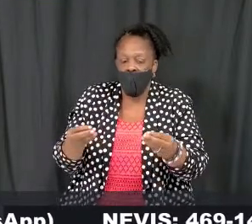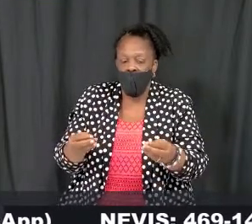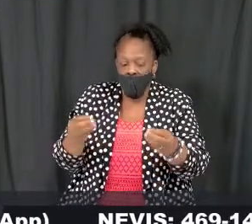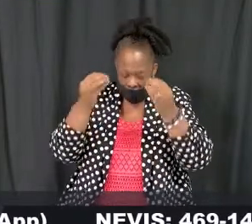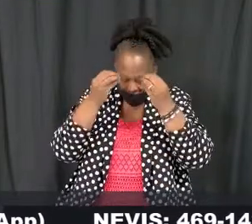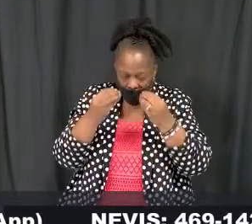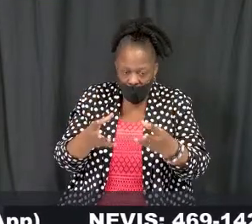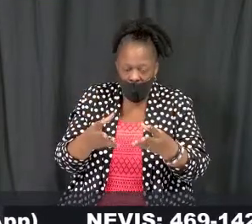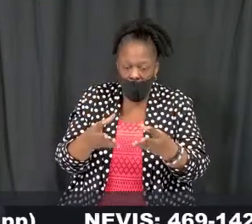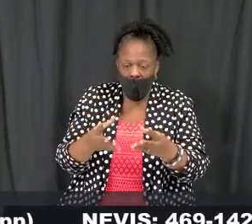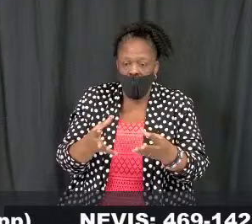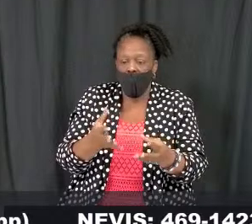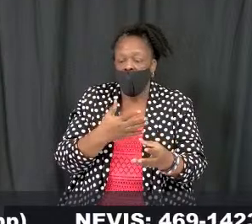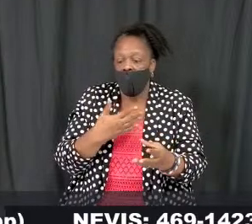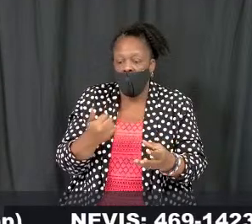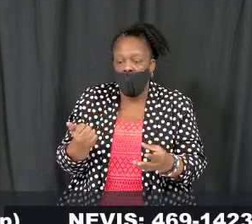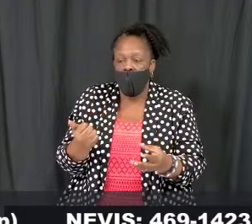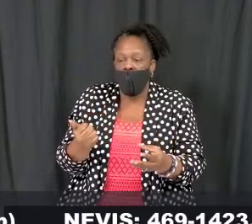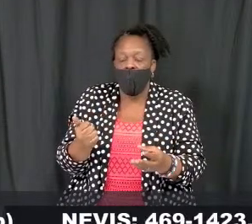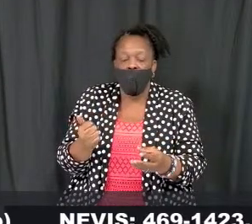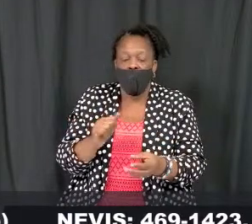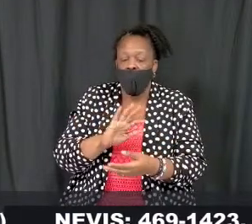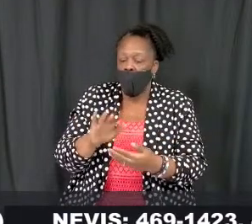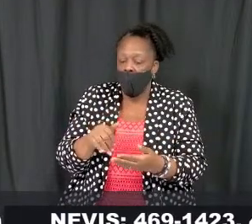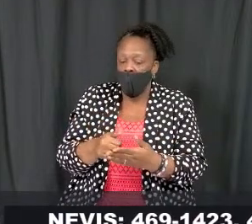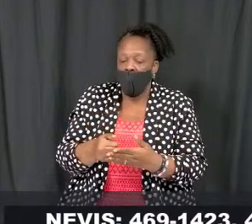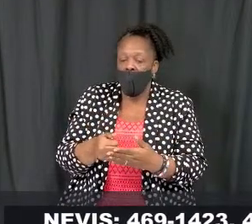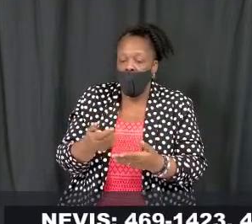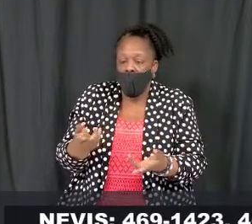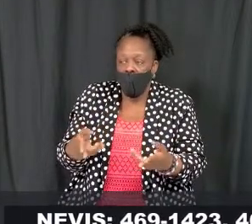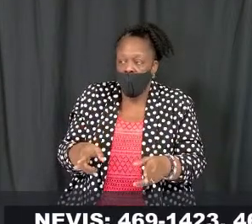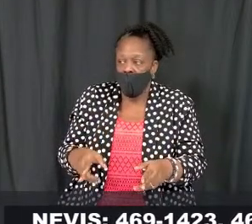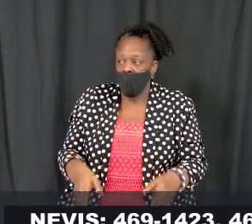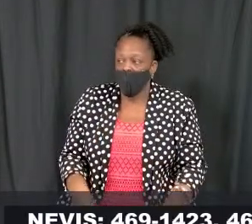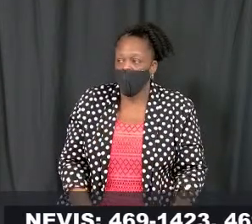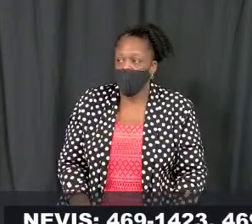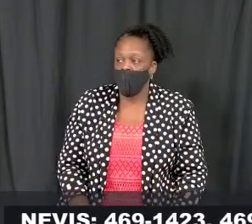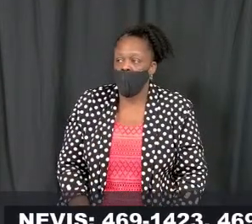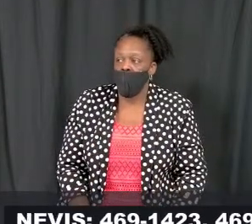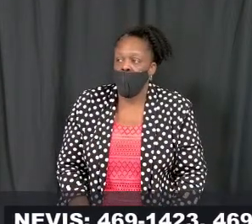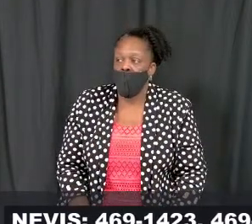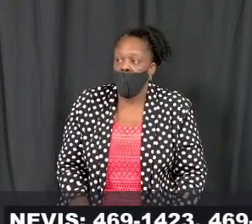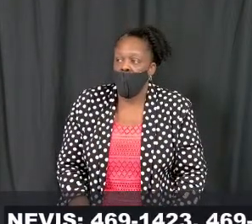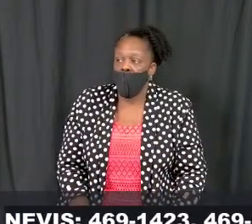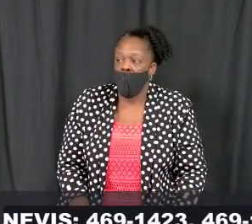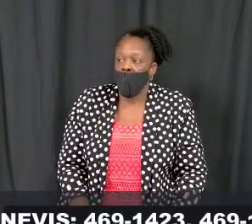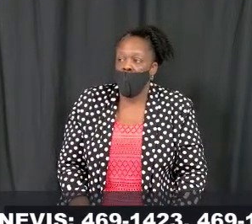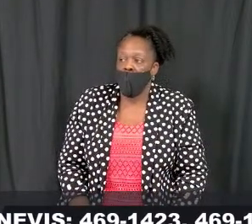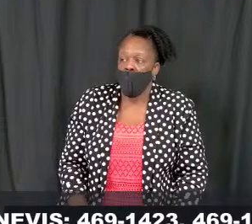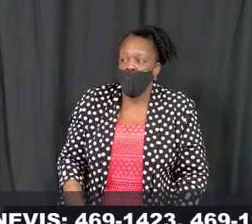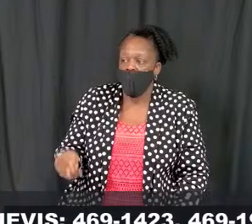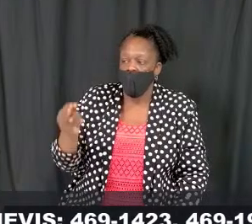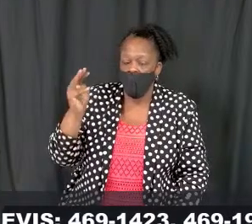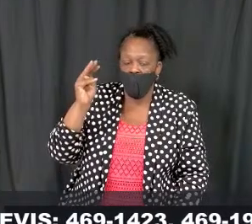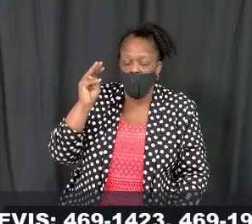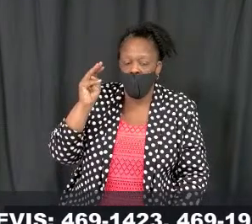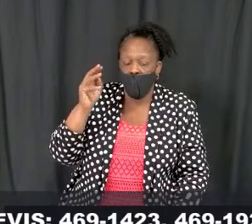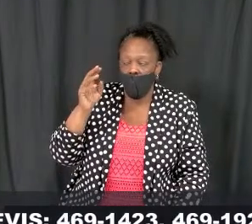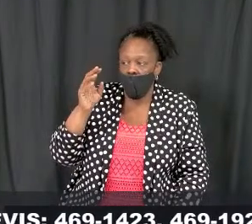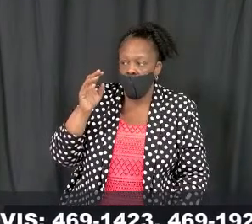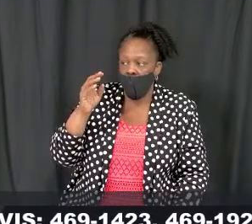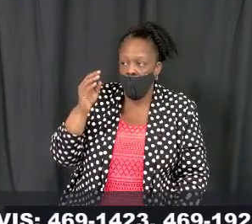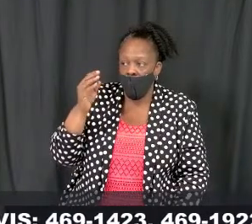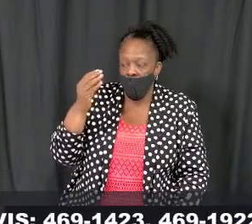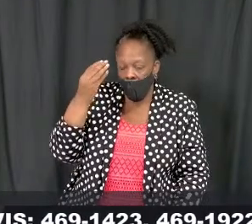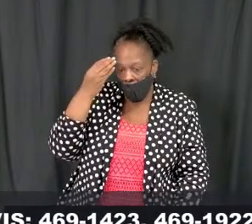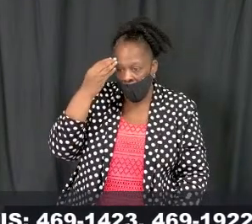and provided with adequate information. Mr. Leslie Williams has been identified as a focal